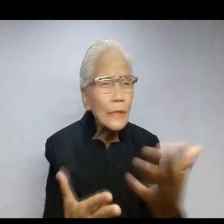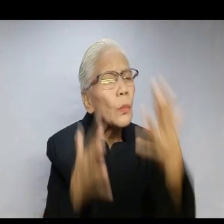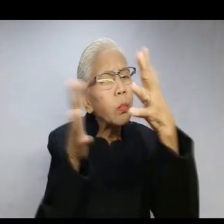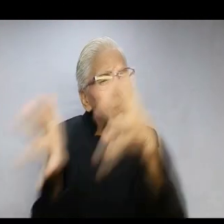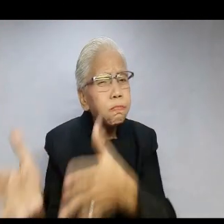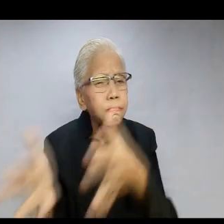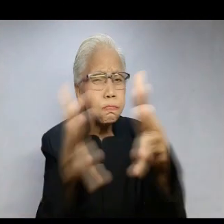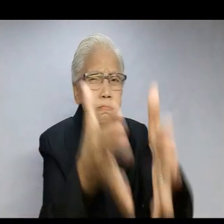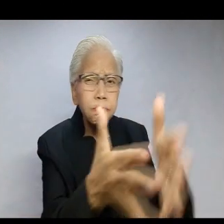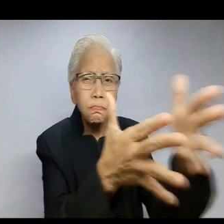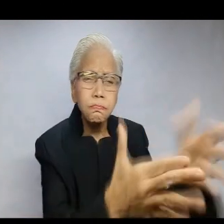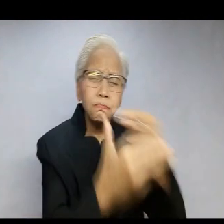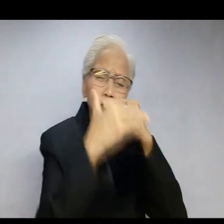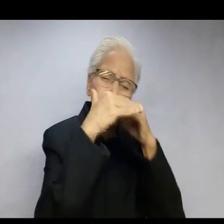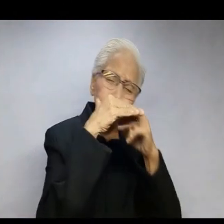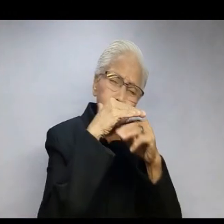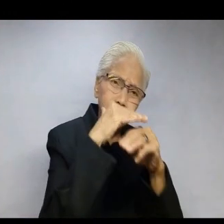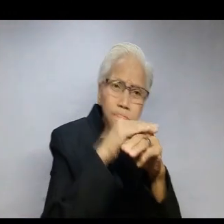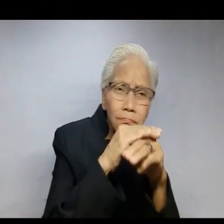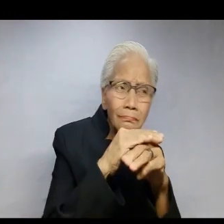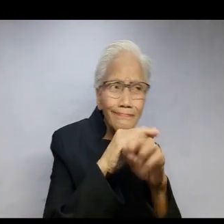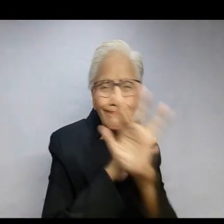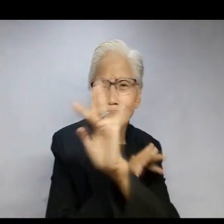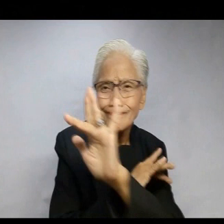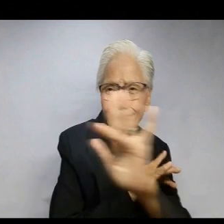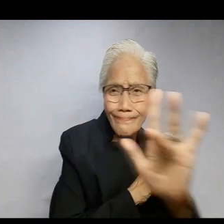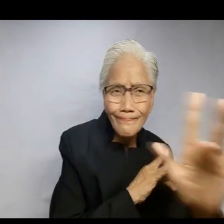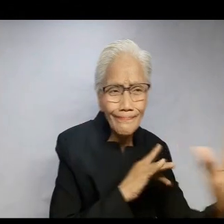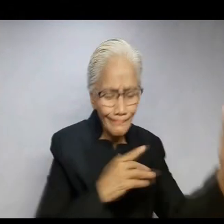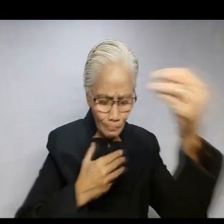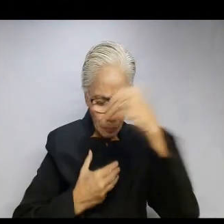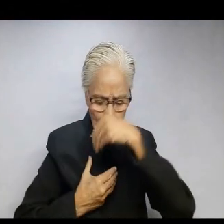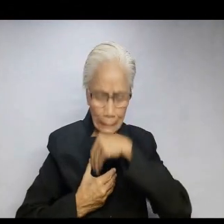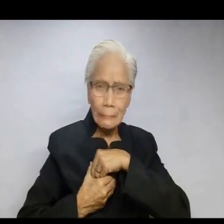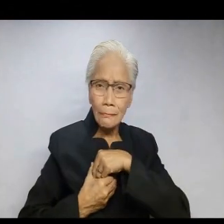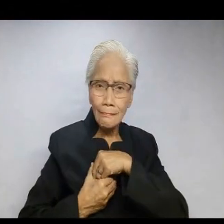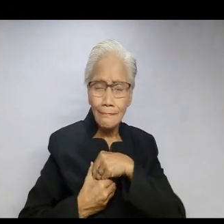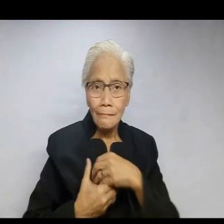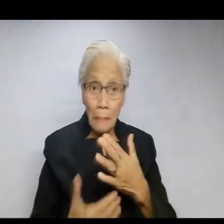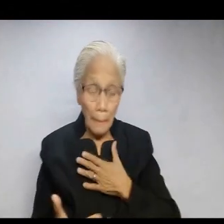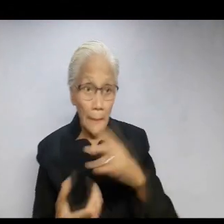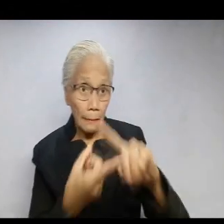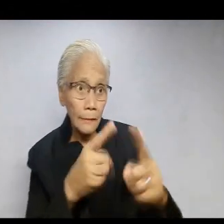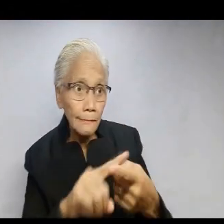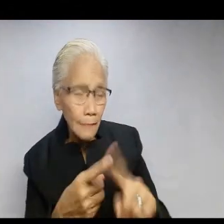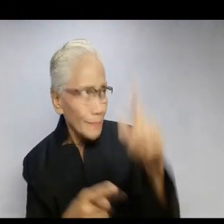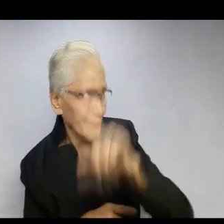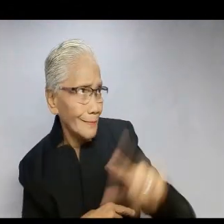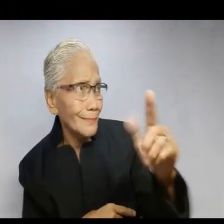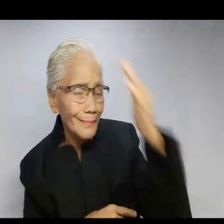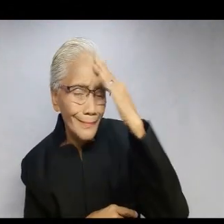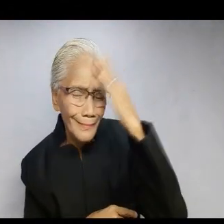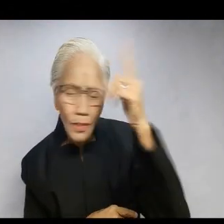they only leave behind a mysterious space of emptiness deep inside you. My friend,